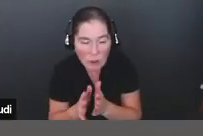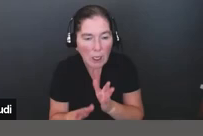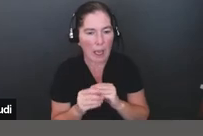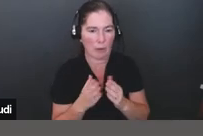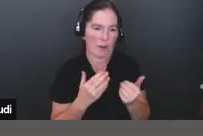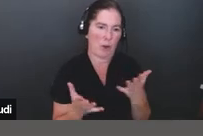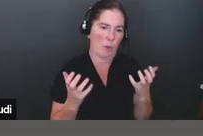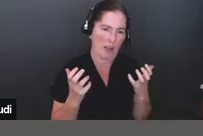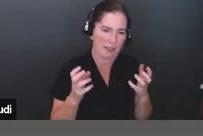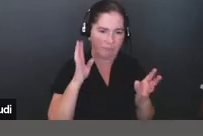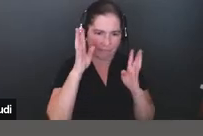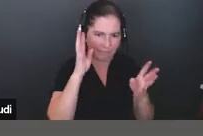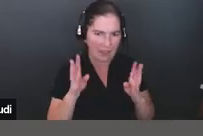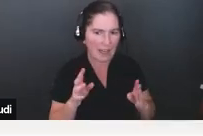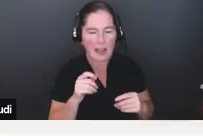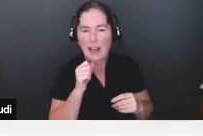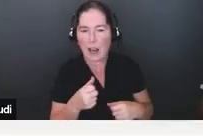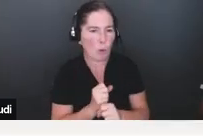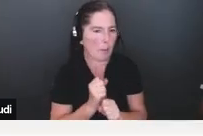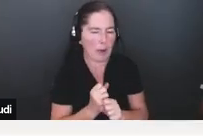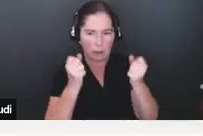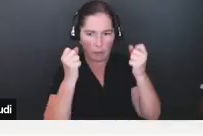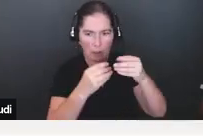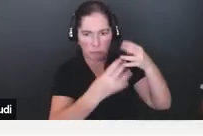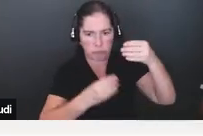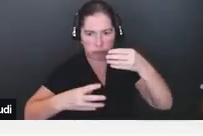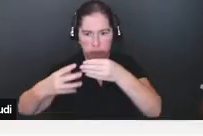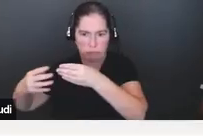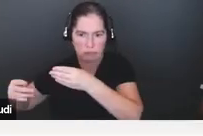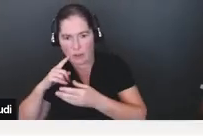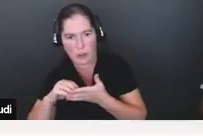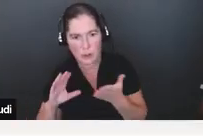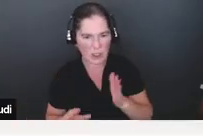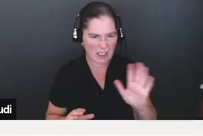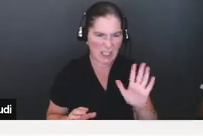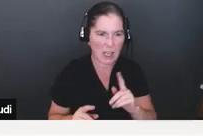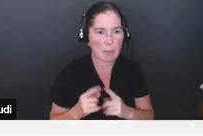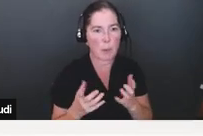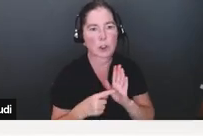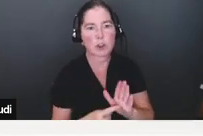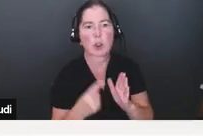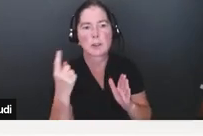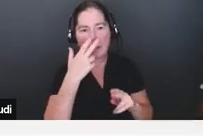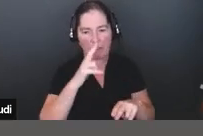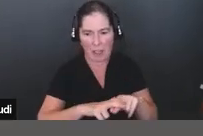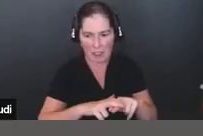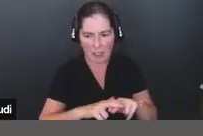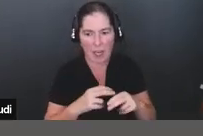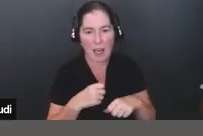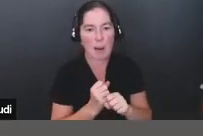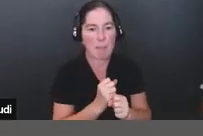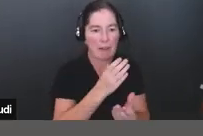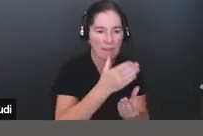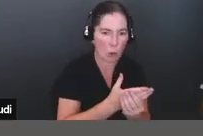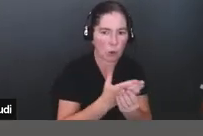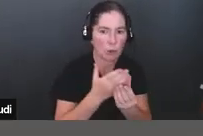I wouldn't recommend making too many clicks for students, but I wanted to show you something for fun. You can make folders within folders